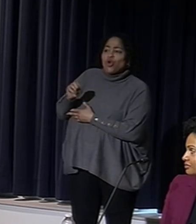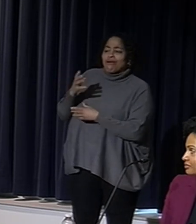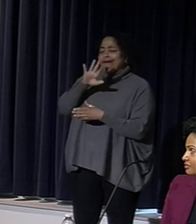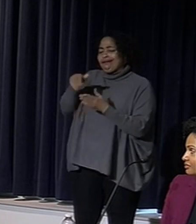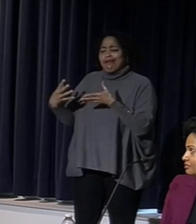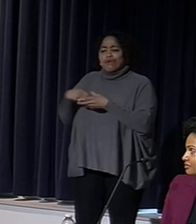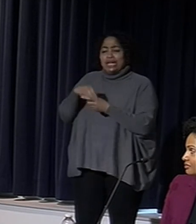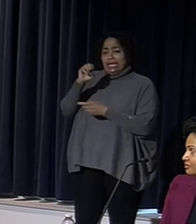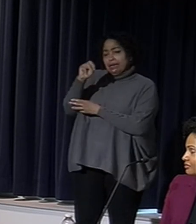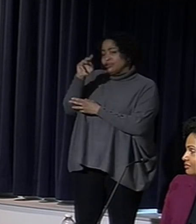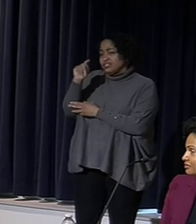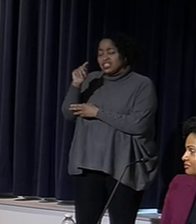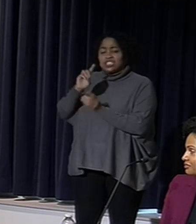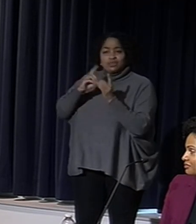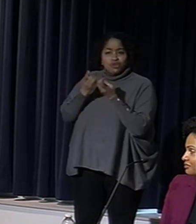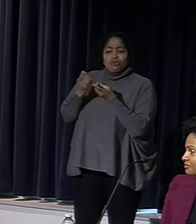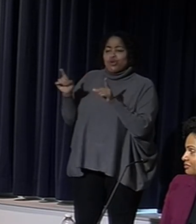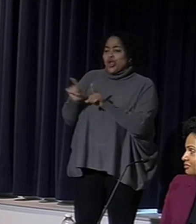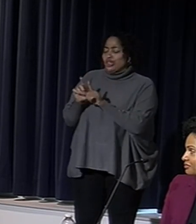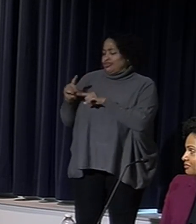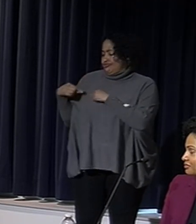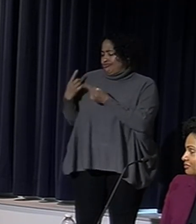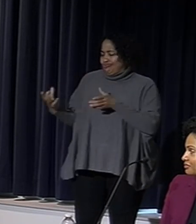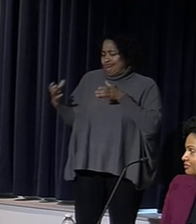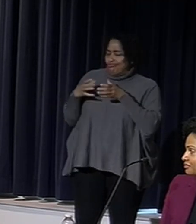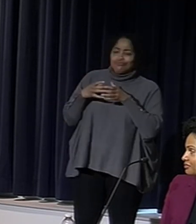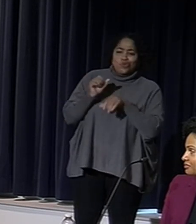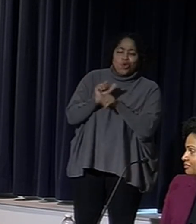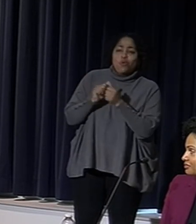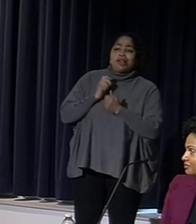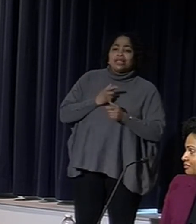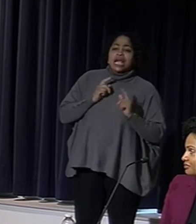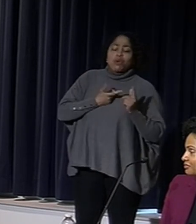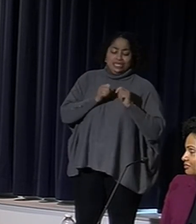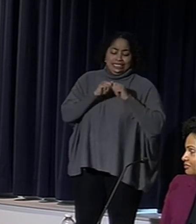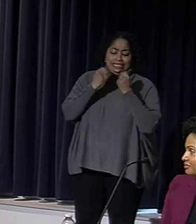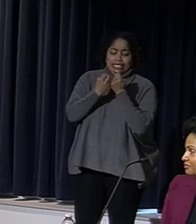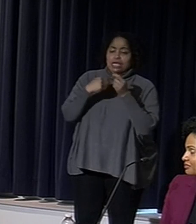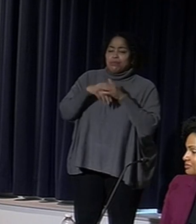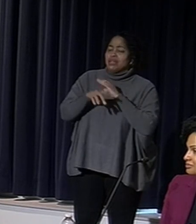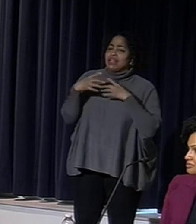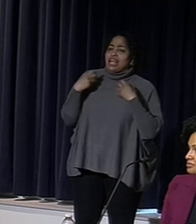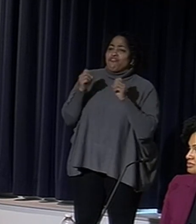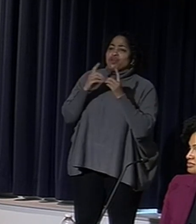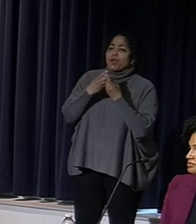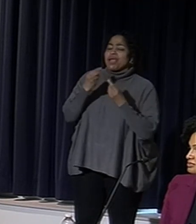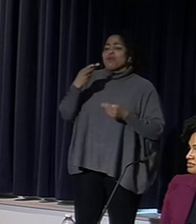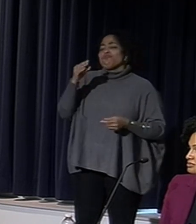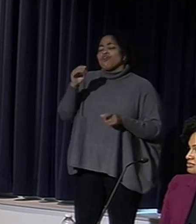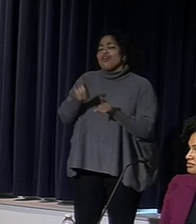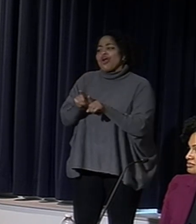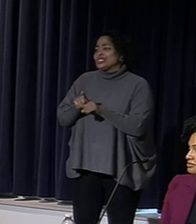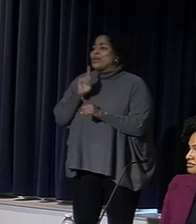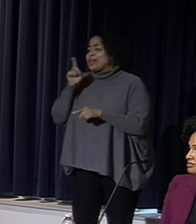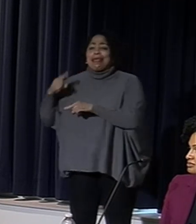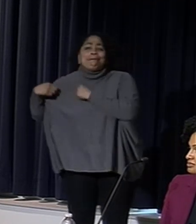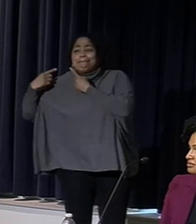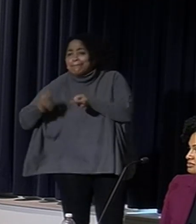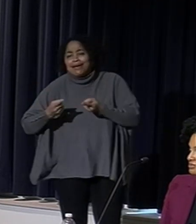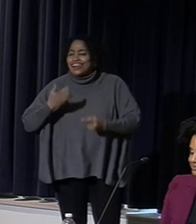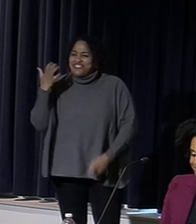The EMT department has been a part of this from the beginning, and of course our teams at the Health Department and Henry Ford as well. And it's really been a